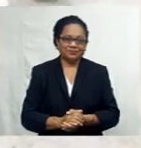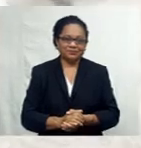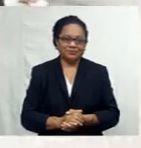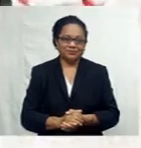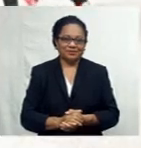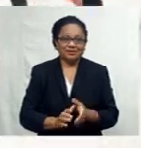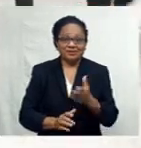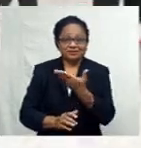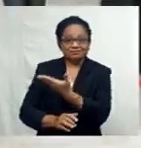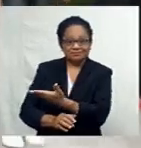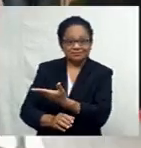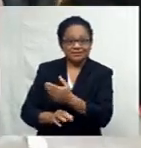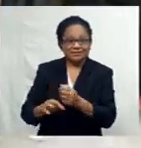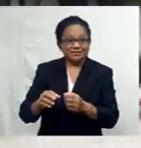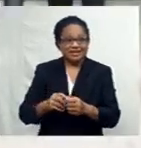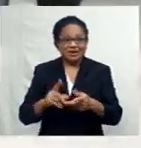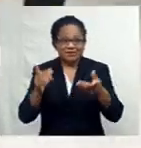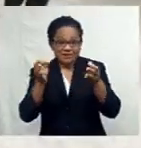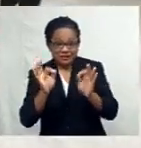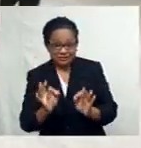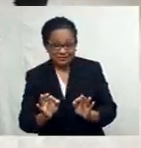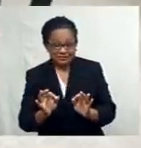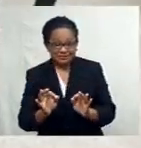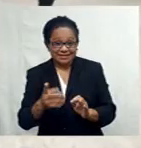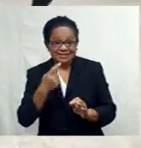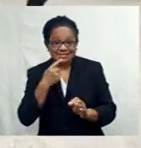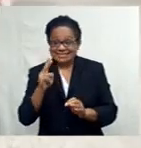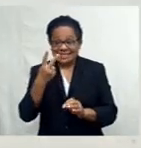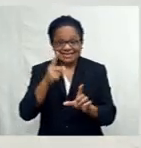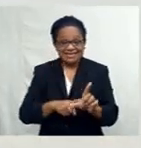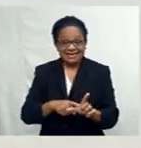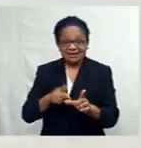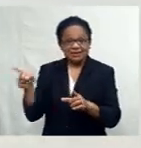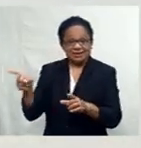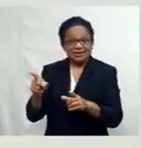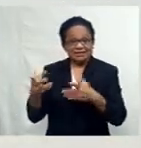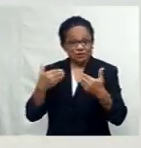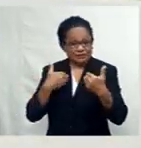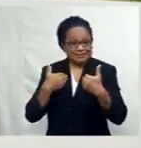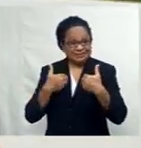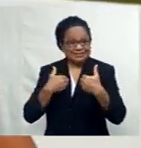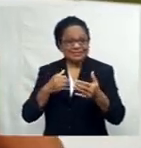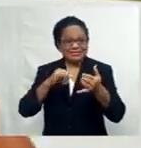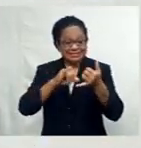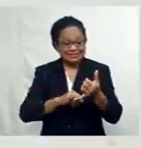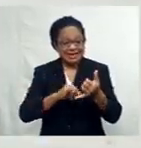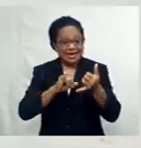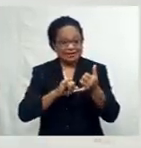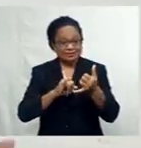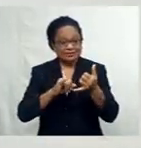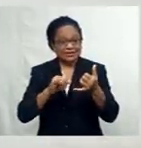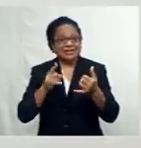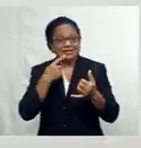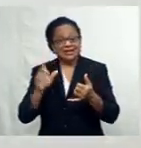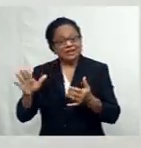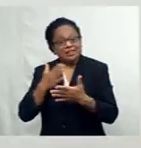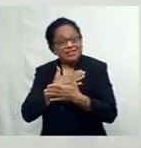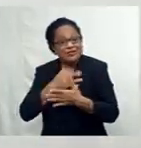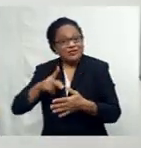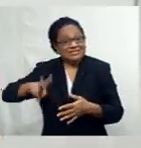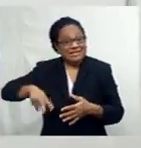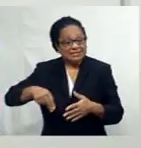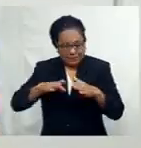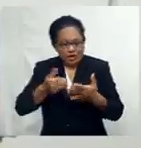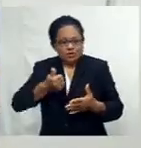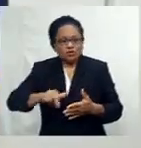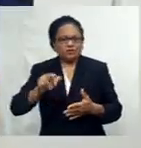Passion overcomes all odds, and for this second year University of the South Pacific student, her love for dancing is being utilized to